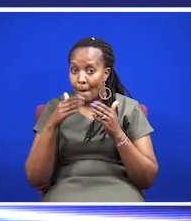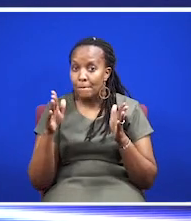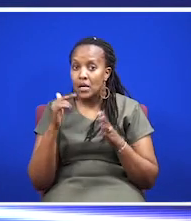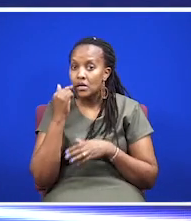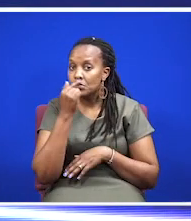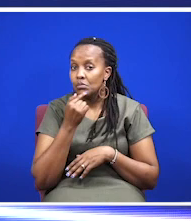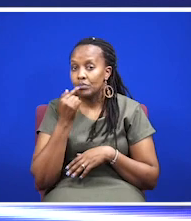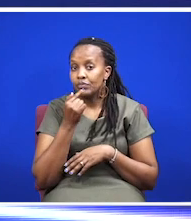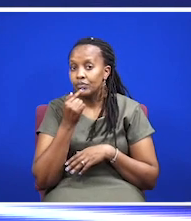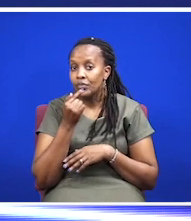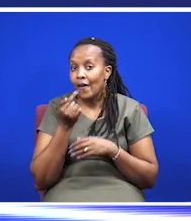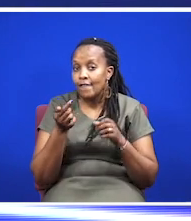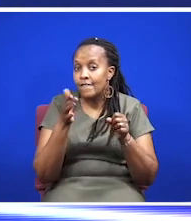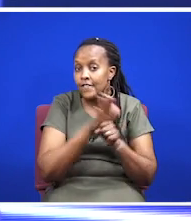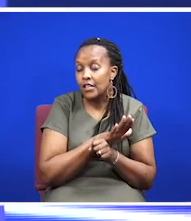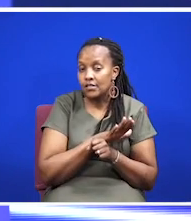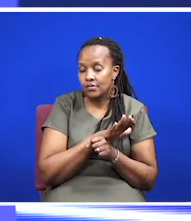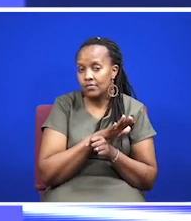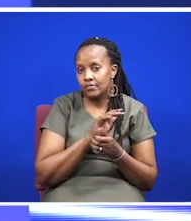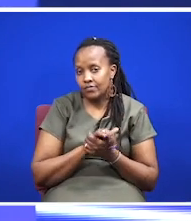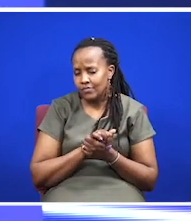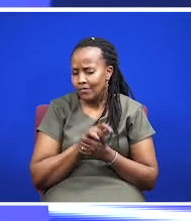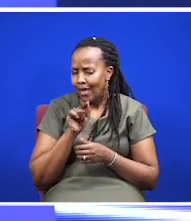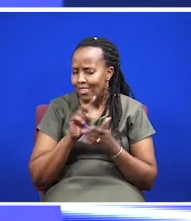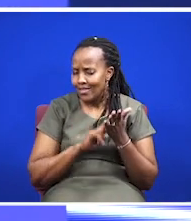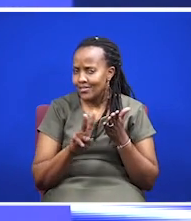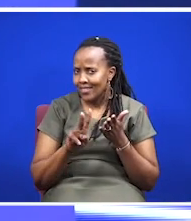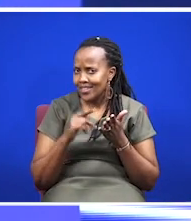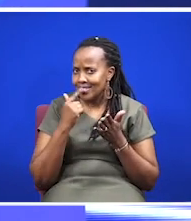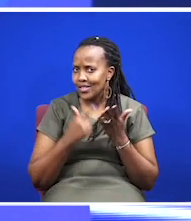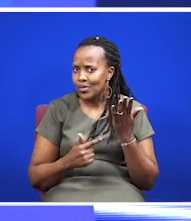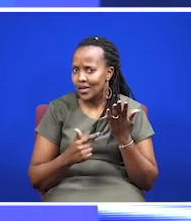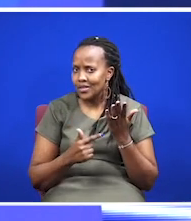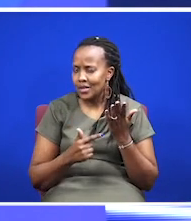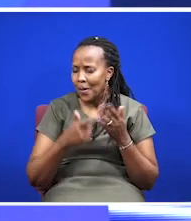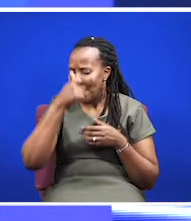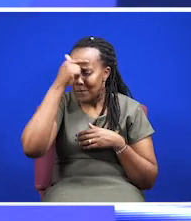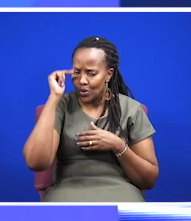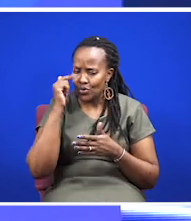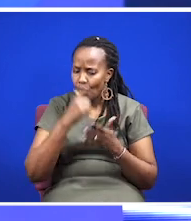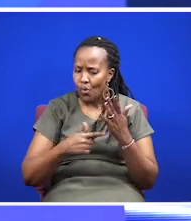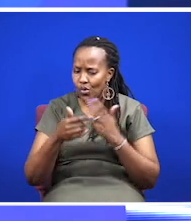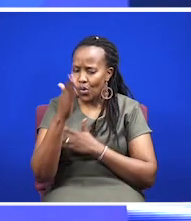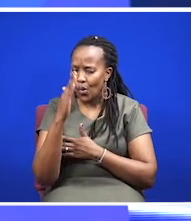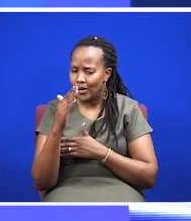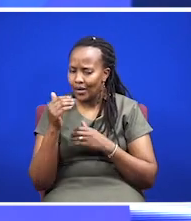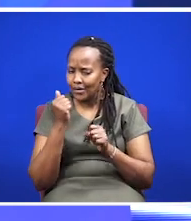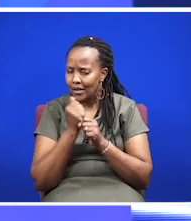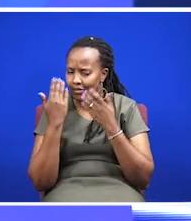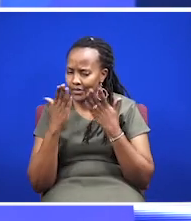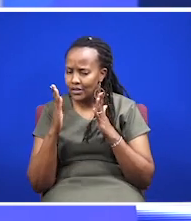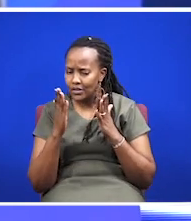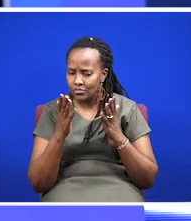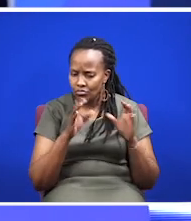I will fill it. This verse is telling us because of what he has done, he brought us out of the land